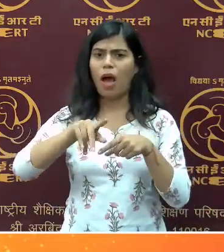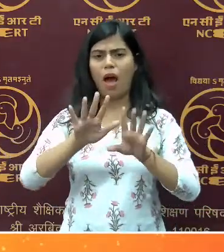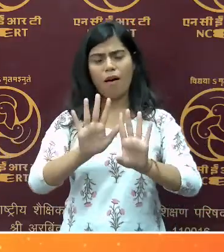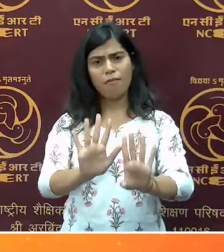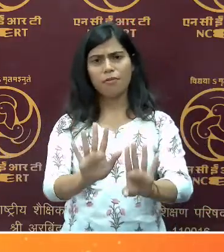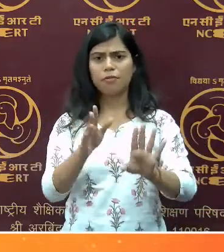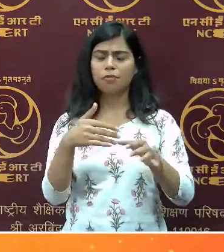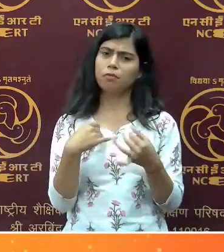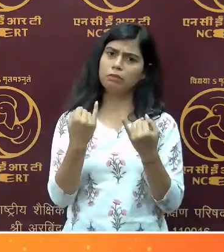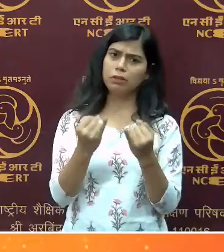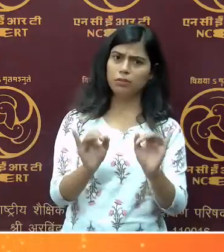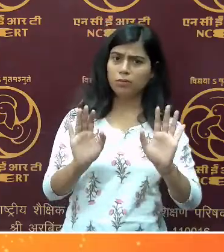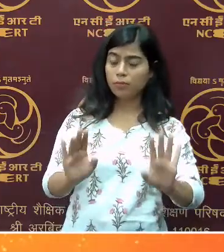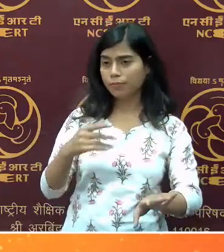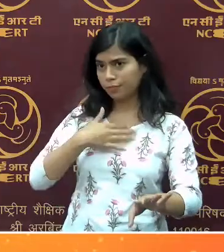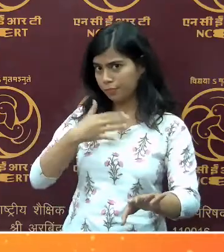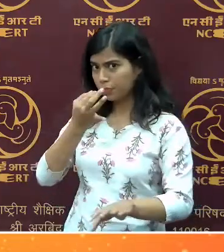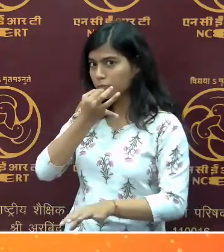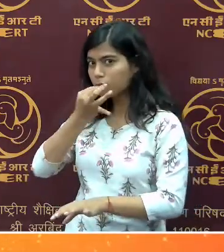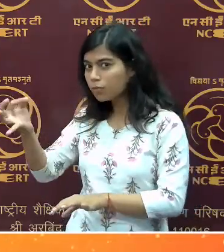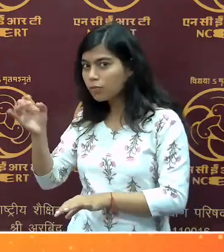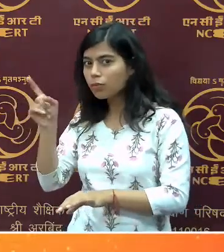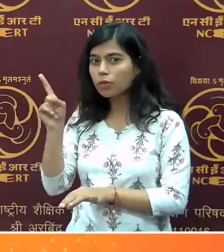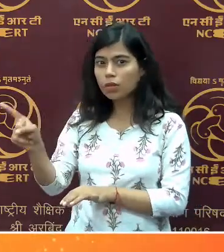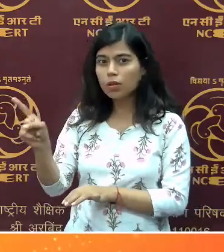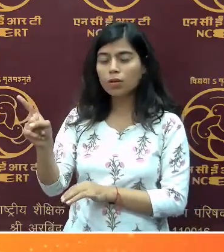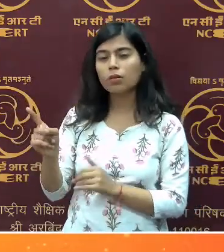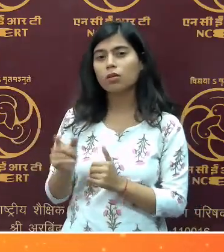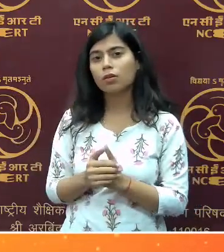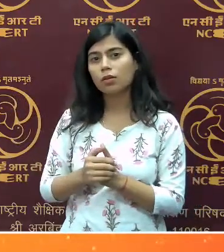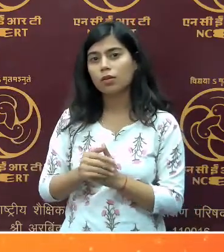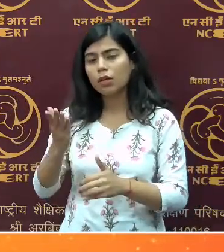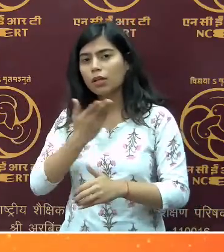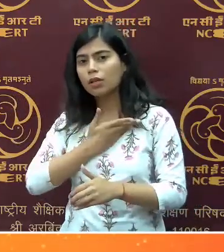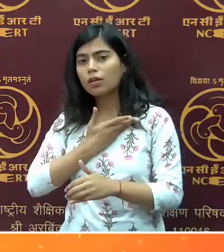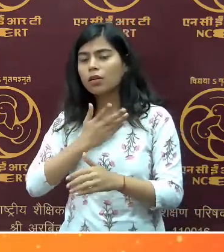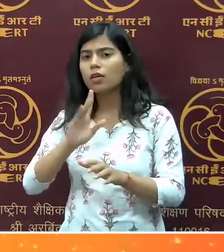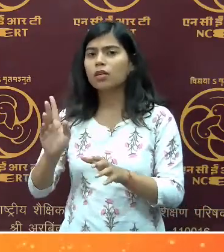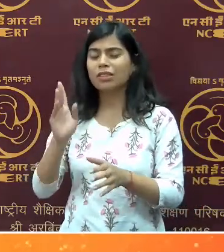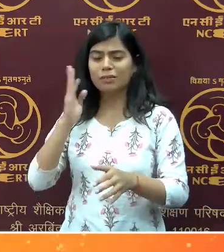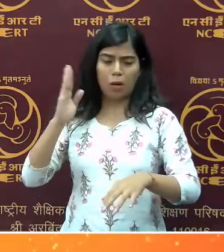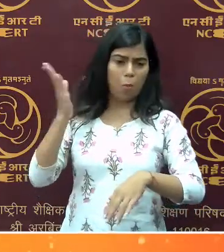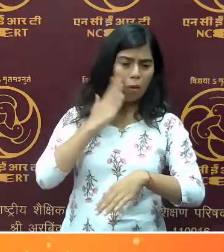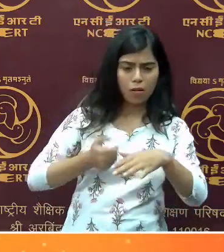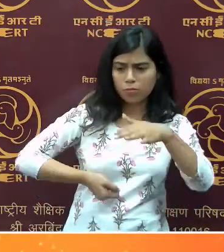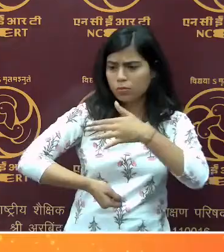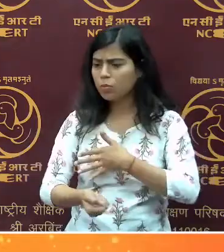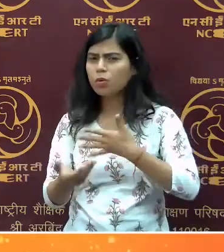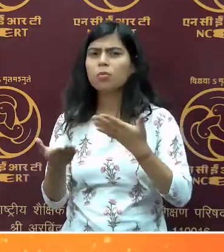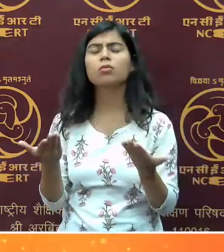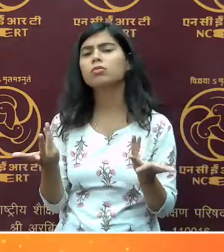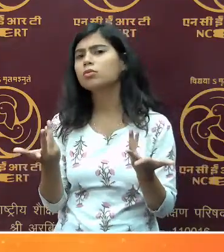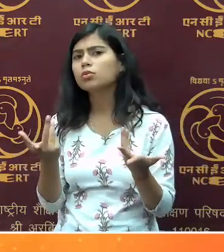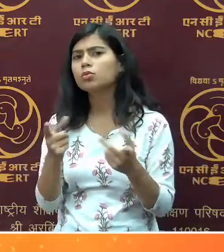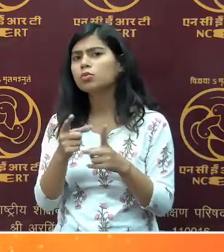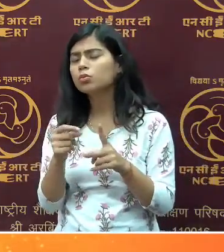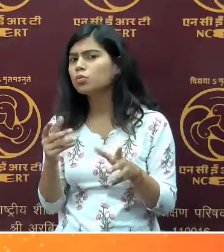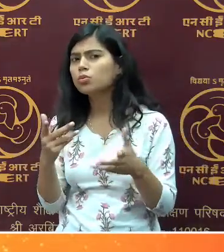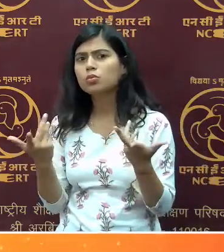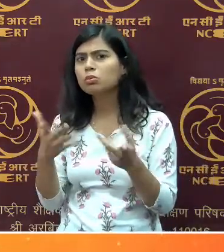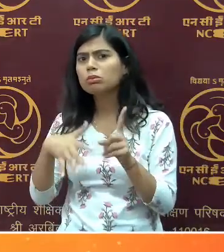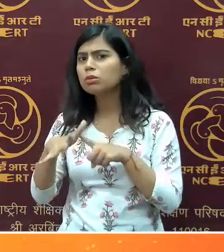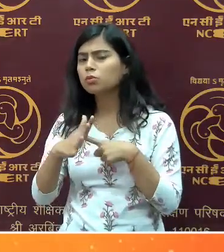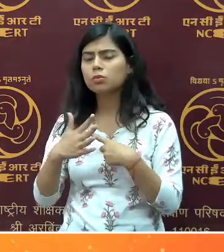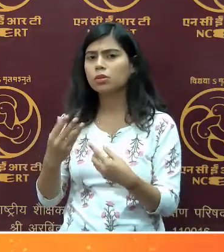And I just want to ask, if that right is violated, what will be the consequences? Yeah, good question. In